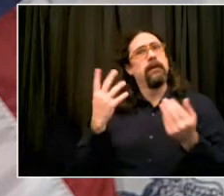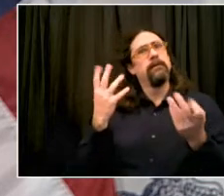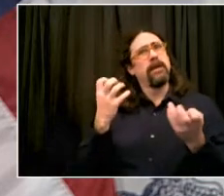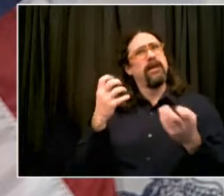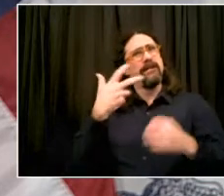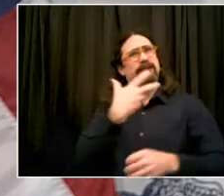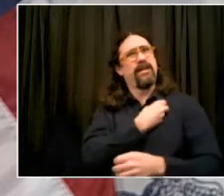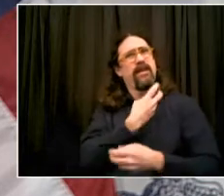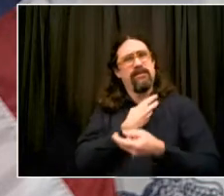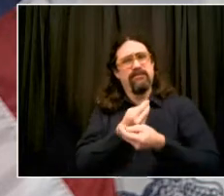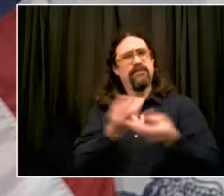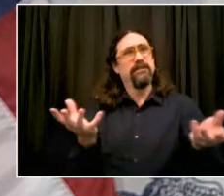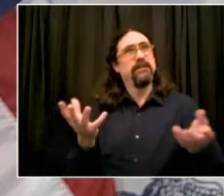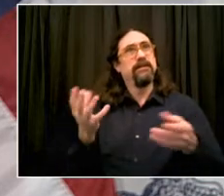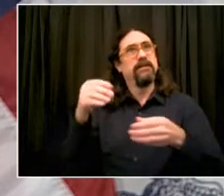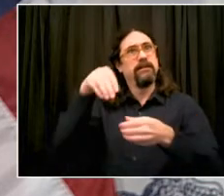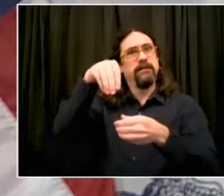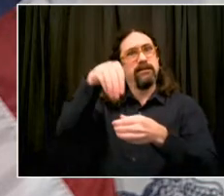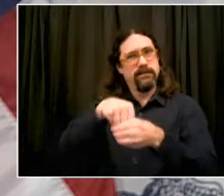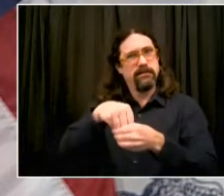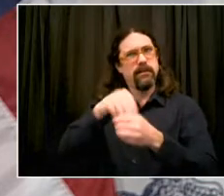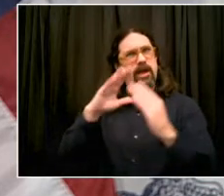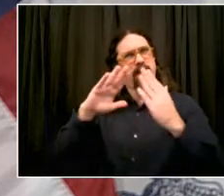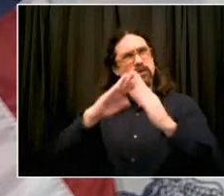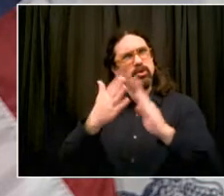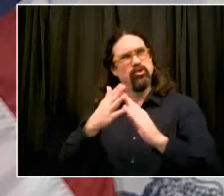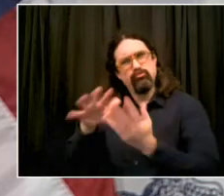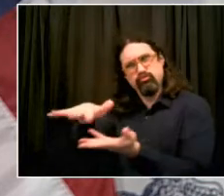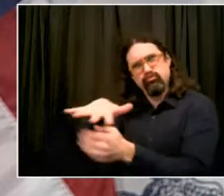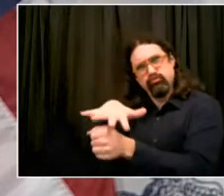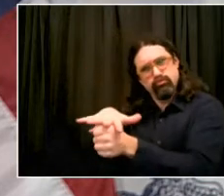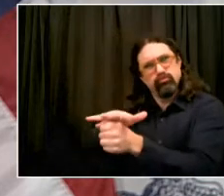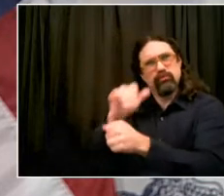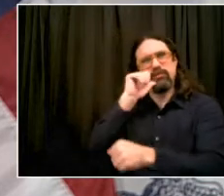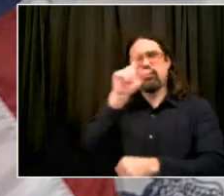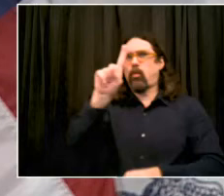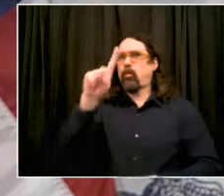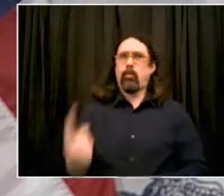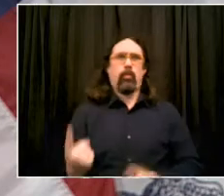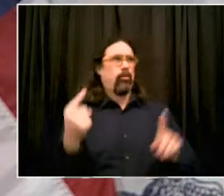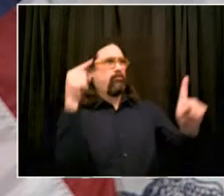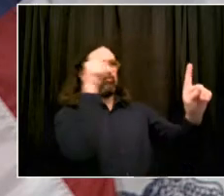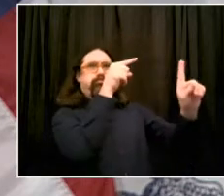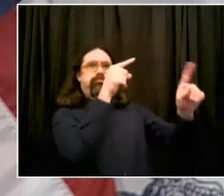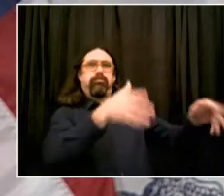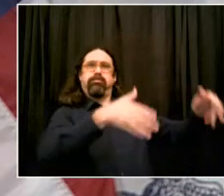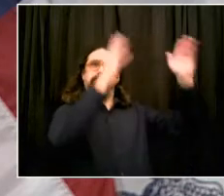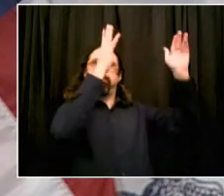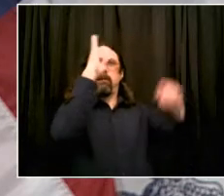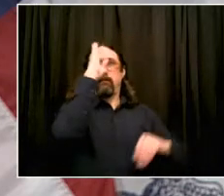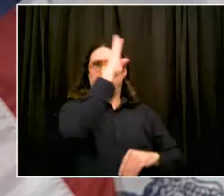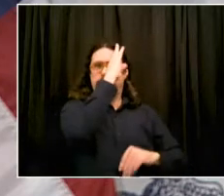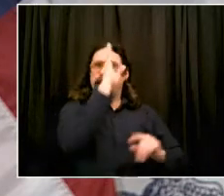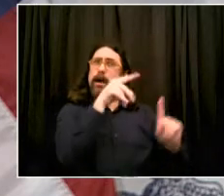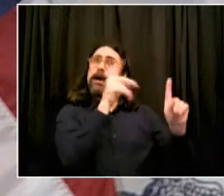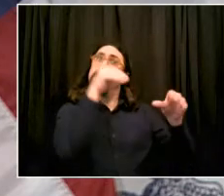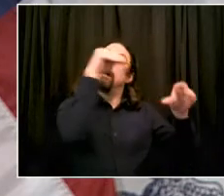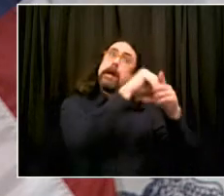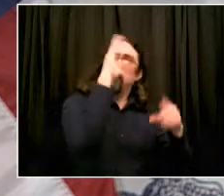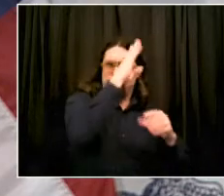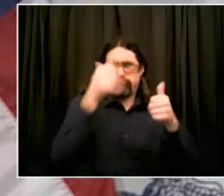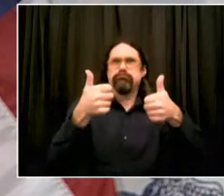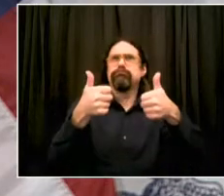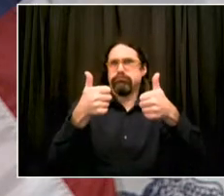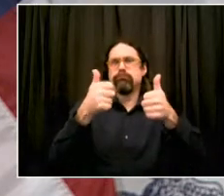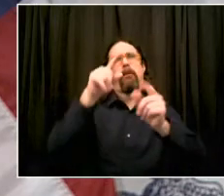hospitals serving communities hard hit by COVID, that their work also is deep into the community. So, you know,